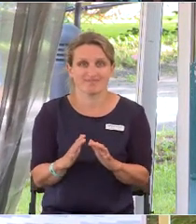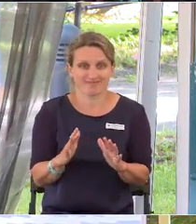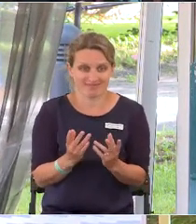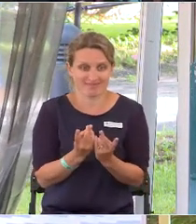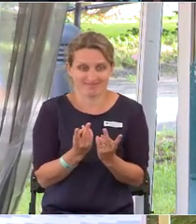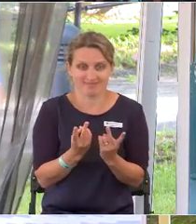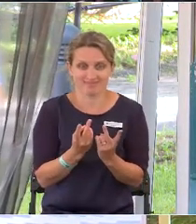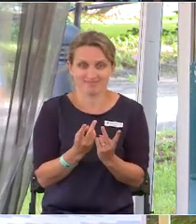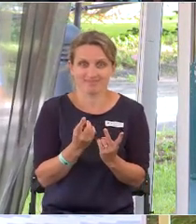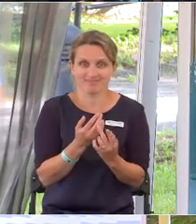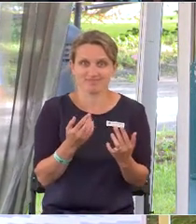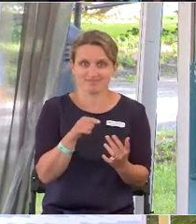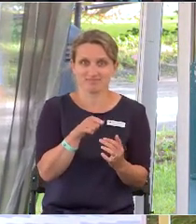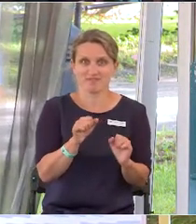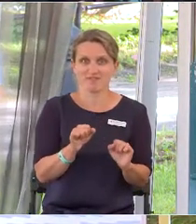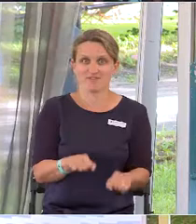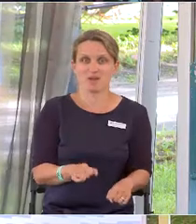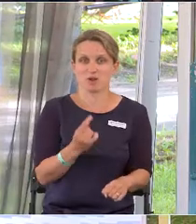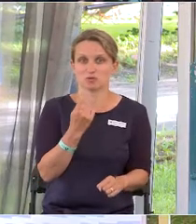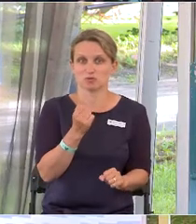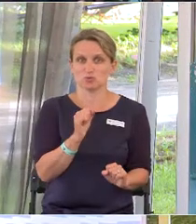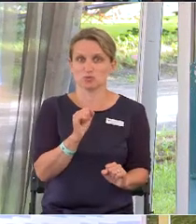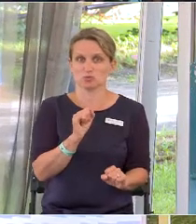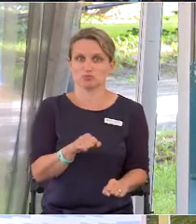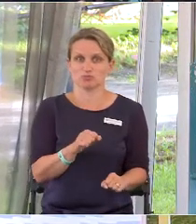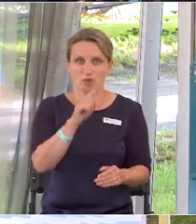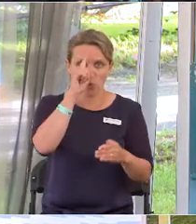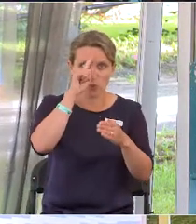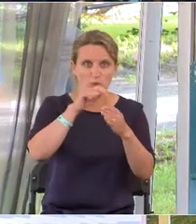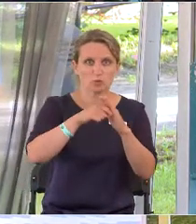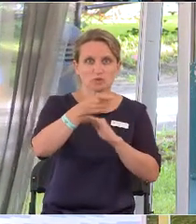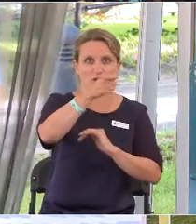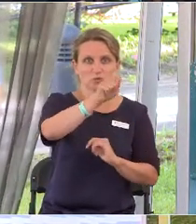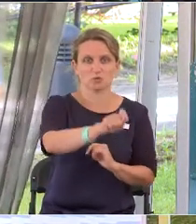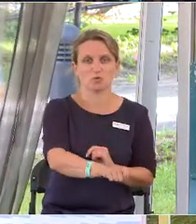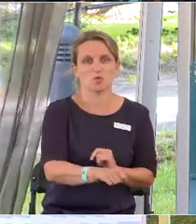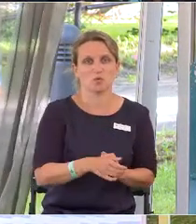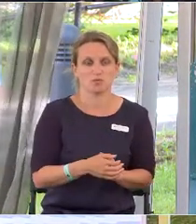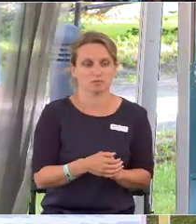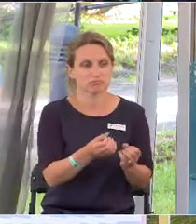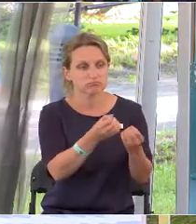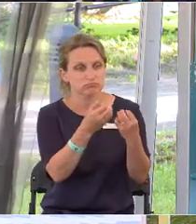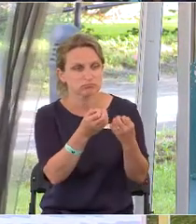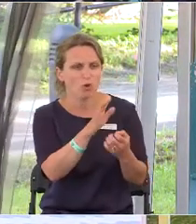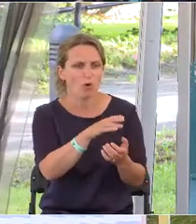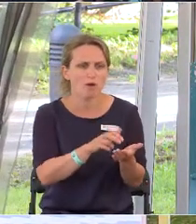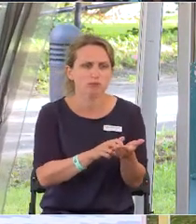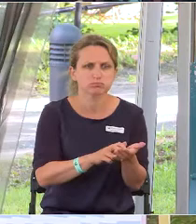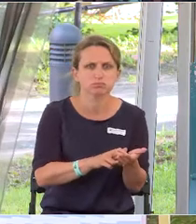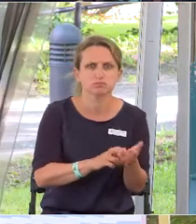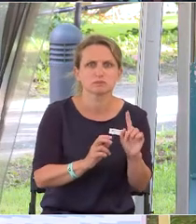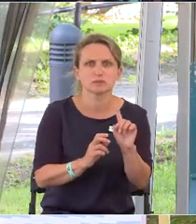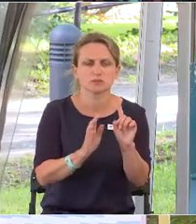one reason to, or one option, or one way to actually build trust. If you allow people to share their fears, share